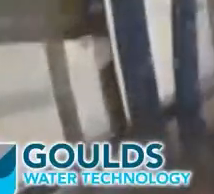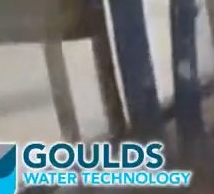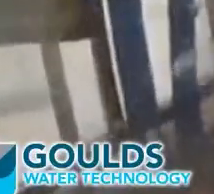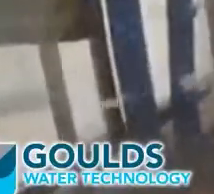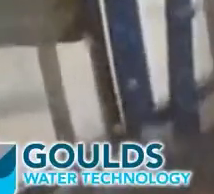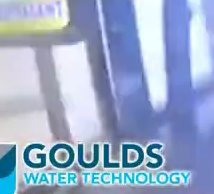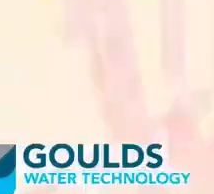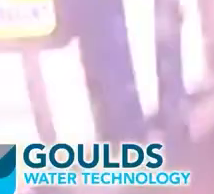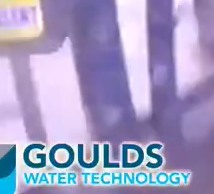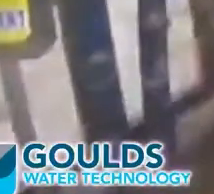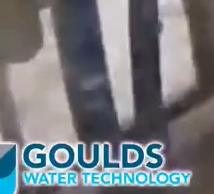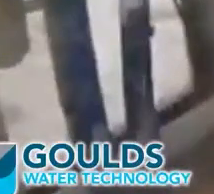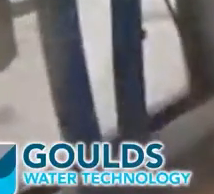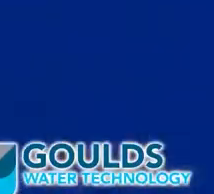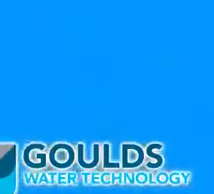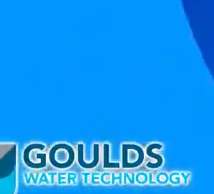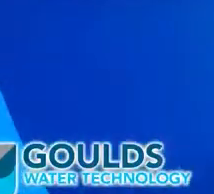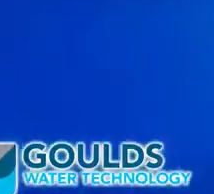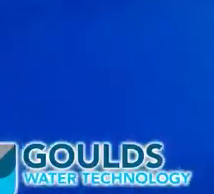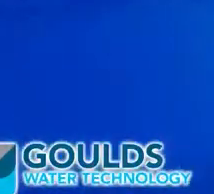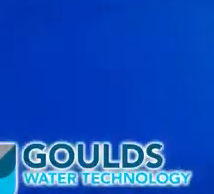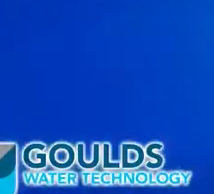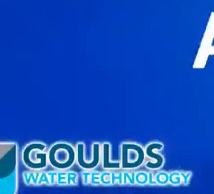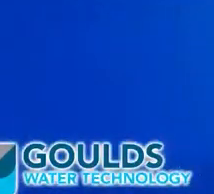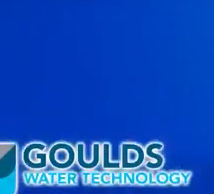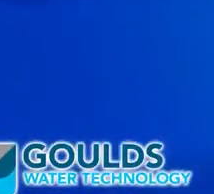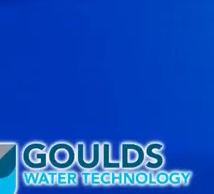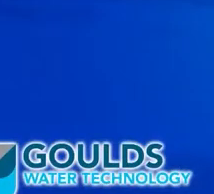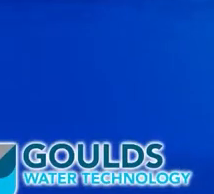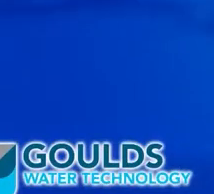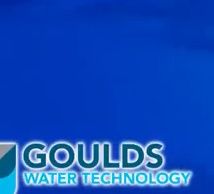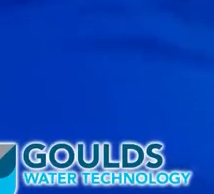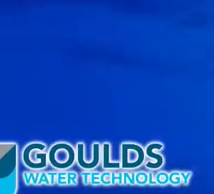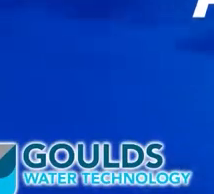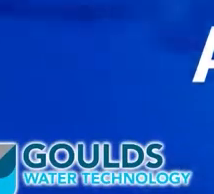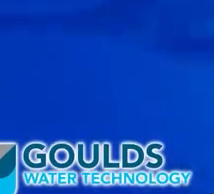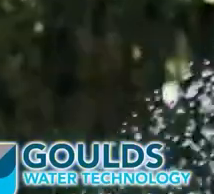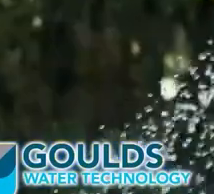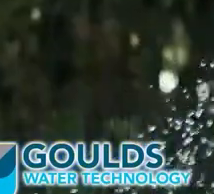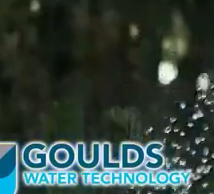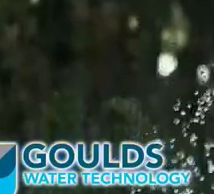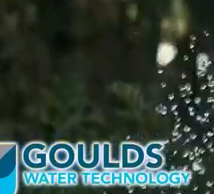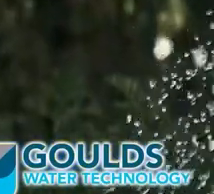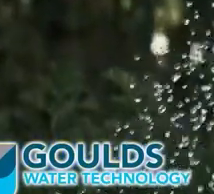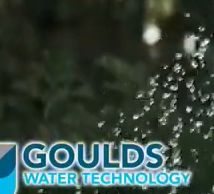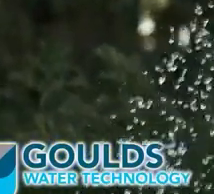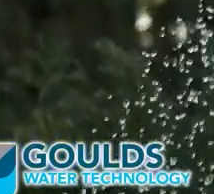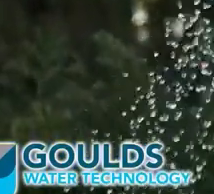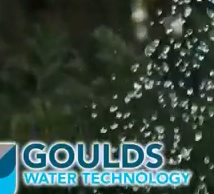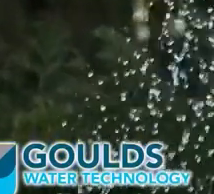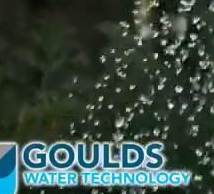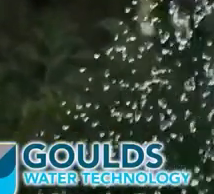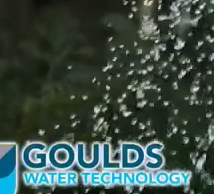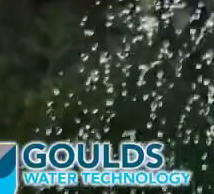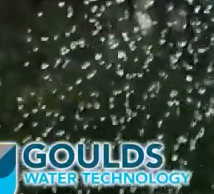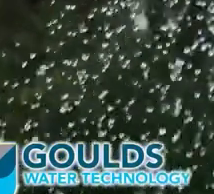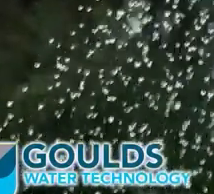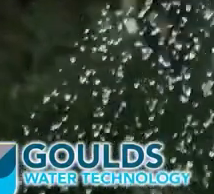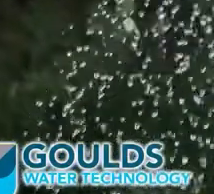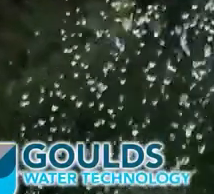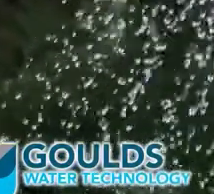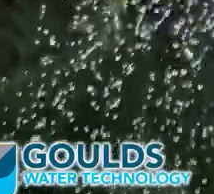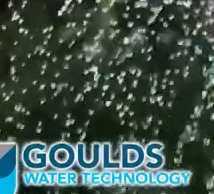With Gold, you can count on efficiency, durability, and peace of mind. Choose Gold's Water Technology, the trusted solution for all your pumping